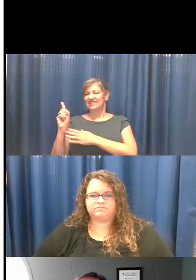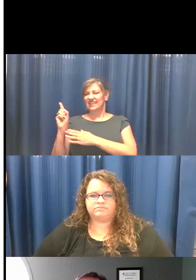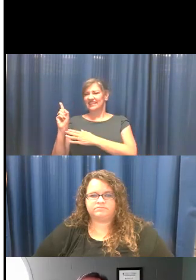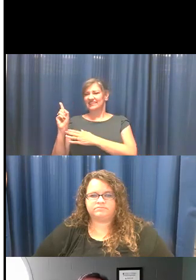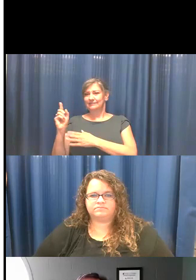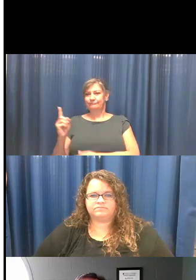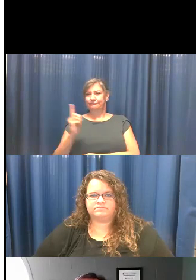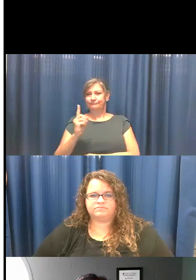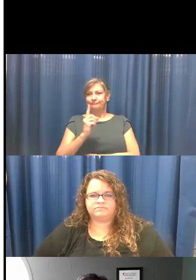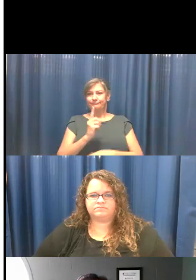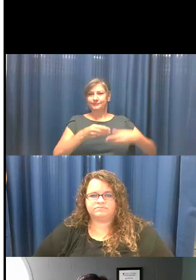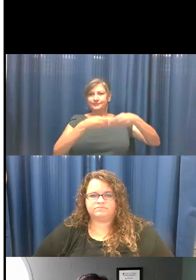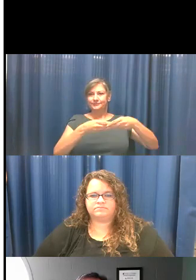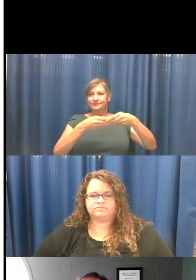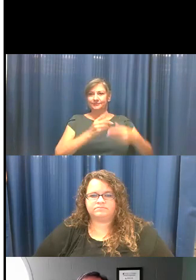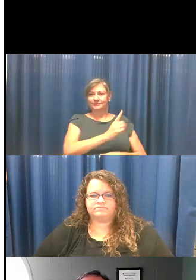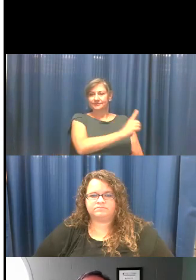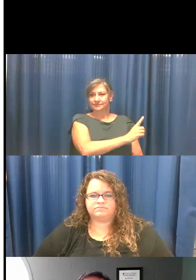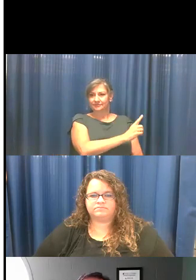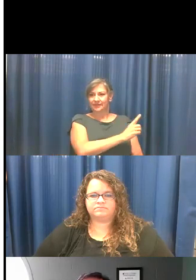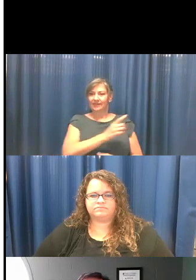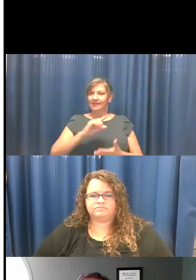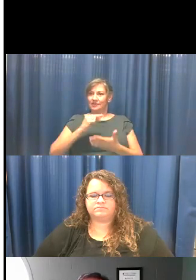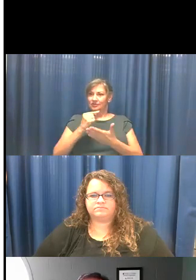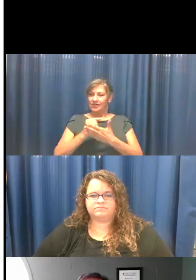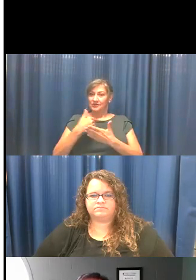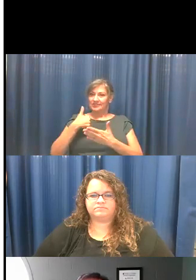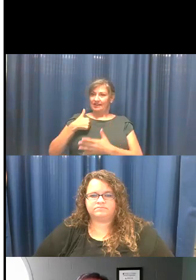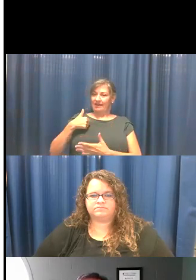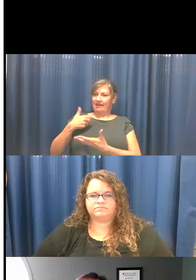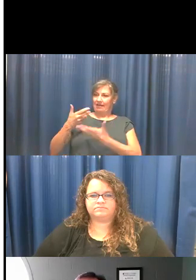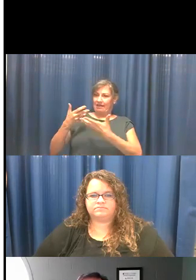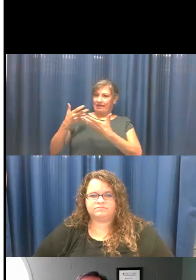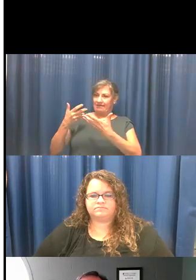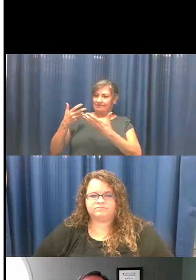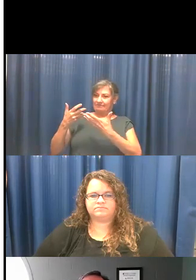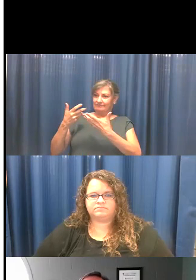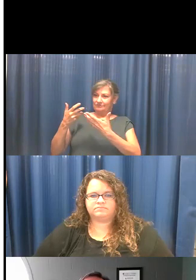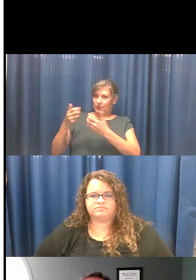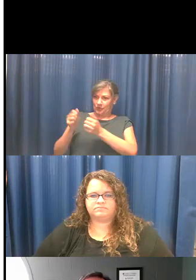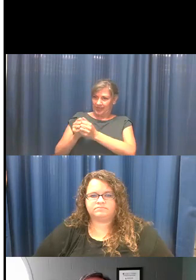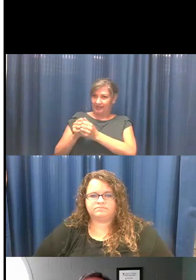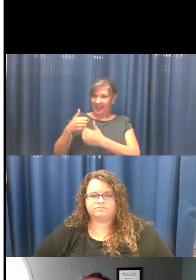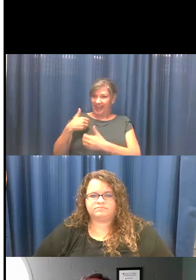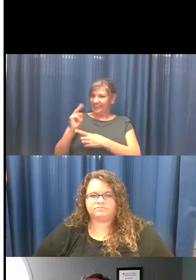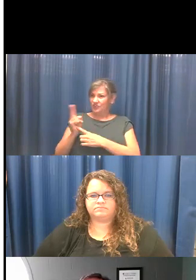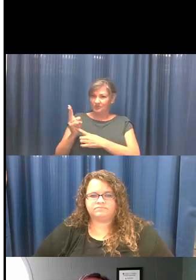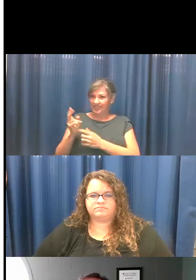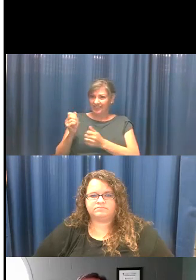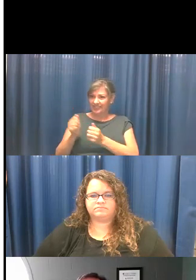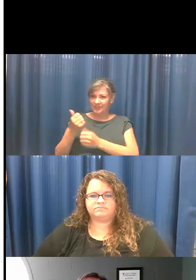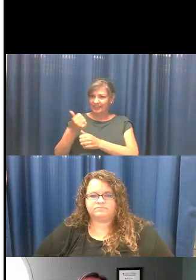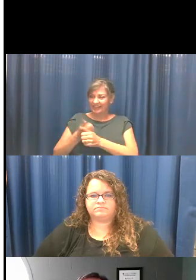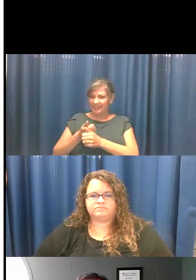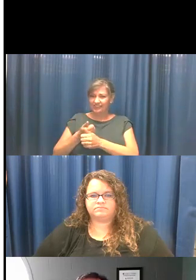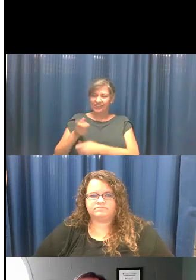graduate. The graduates that I had a chance to connect with, I had maybe 2 minutes with each of them and really got to